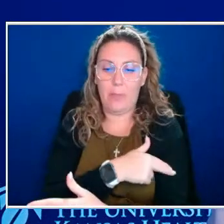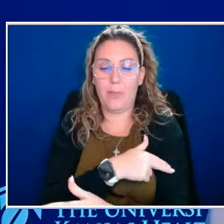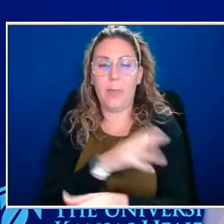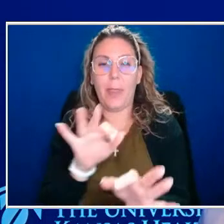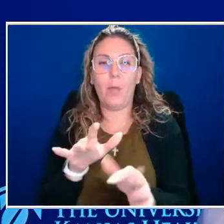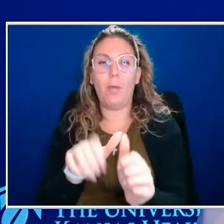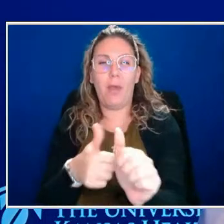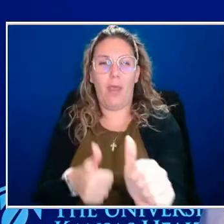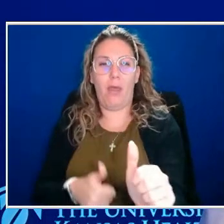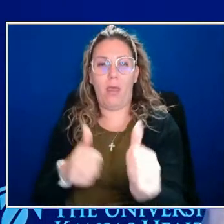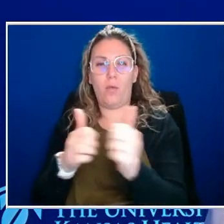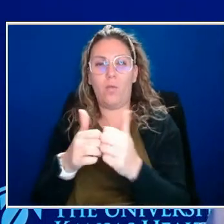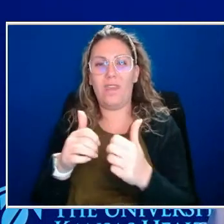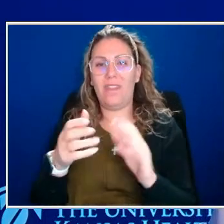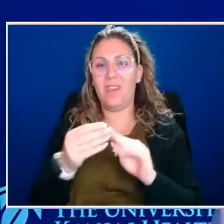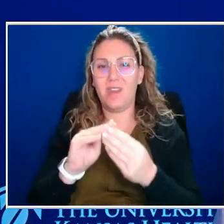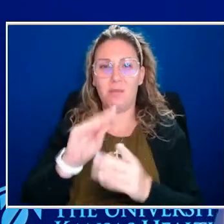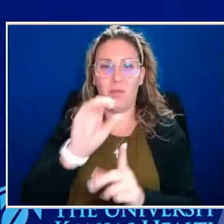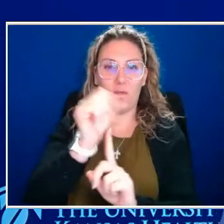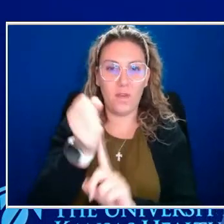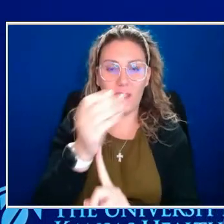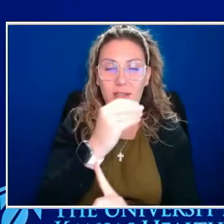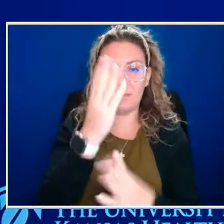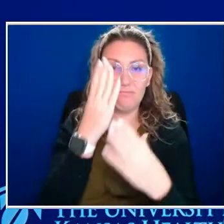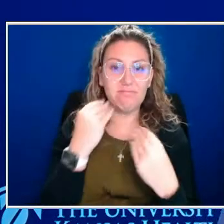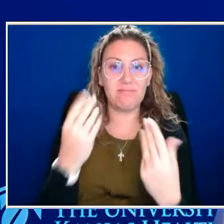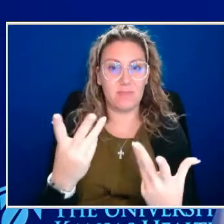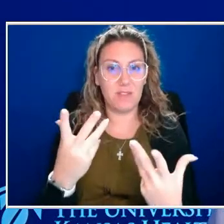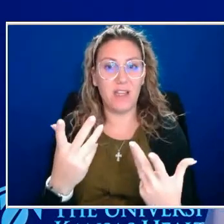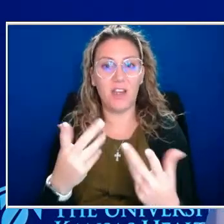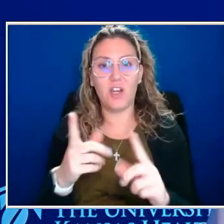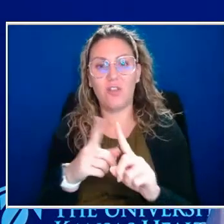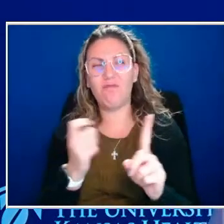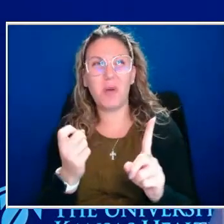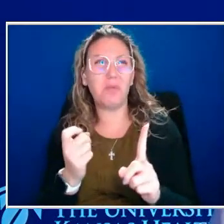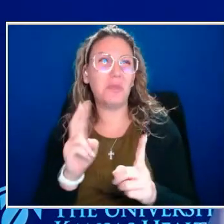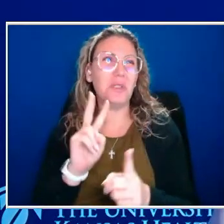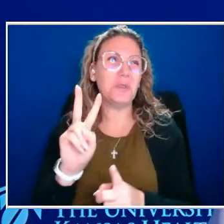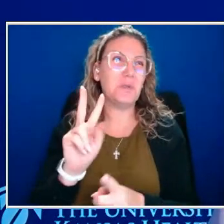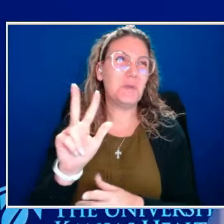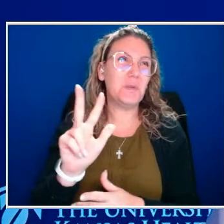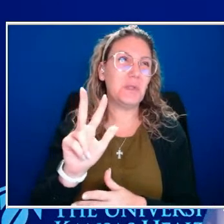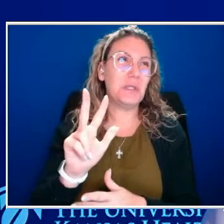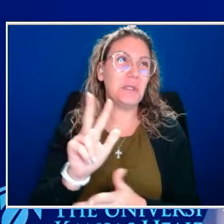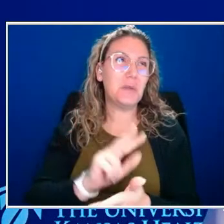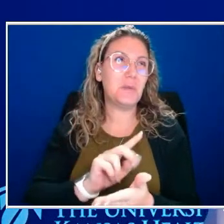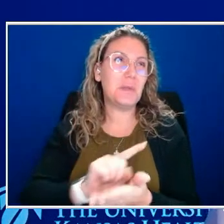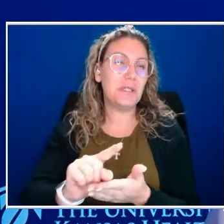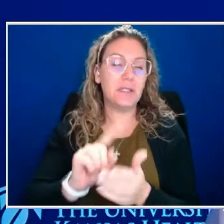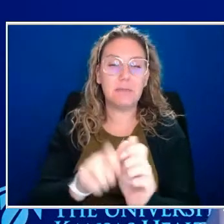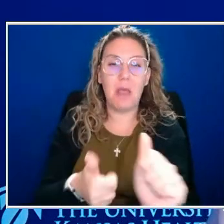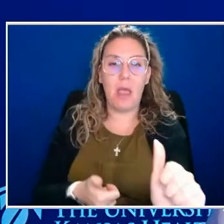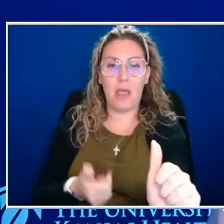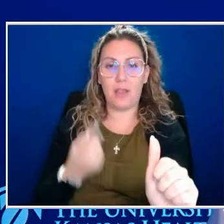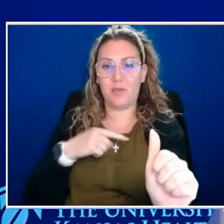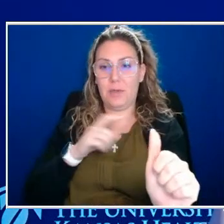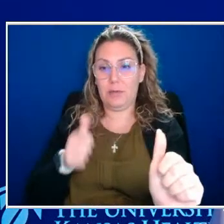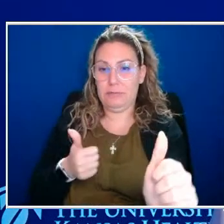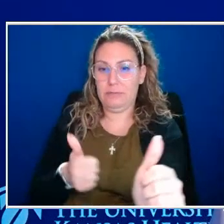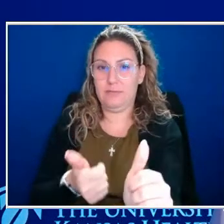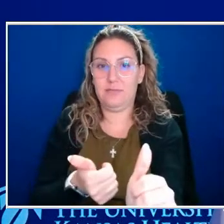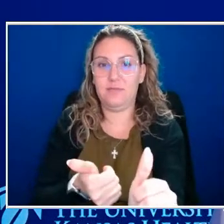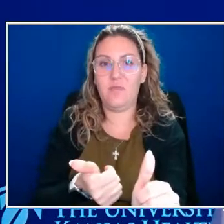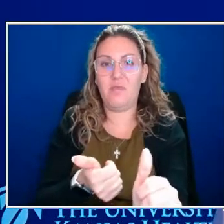case data by 2 to 3 weeks, so we are kind of getting to that point beyond Thanksgiving at